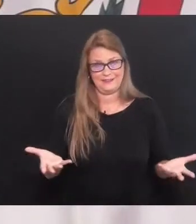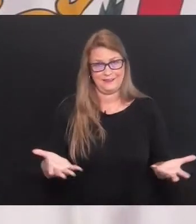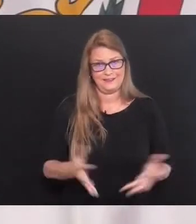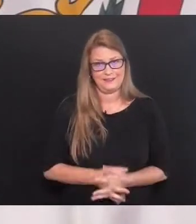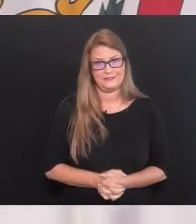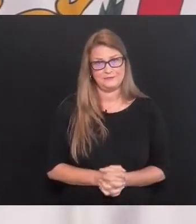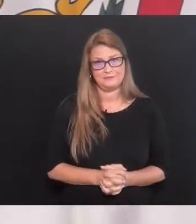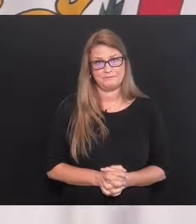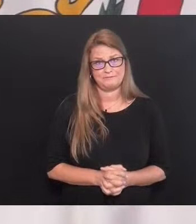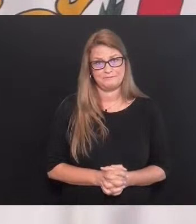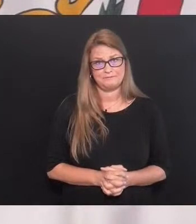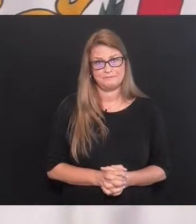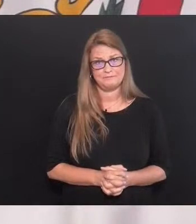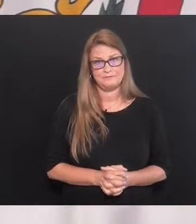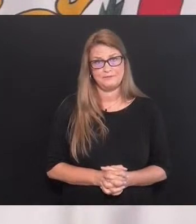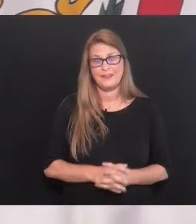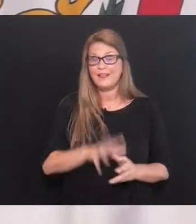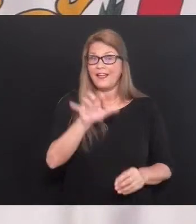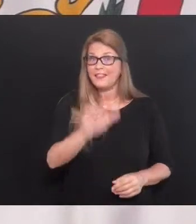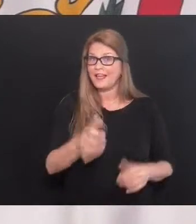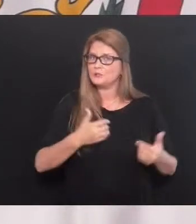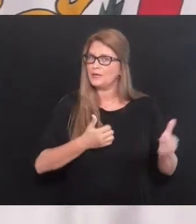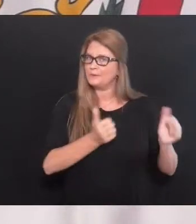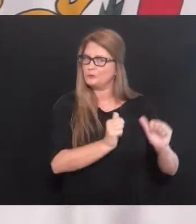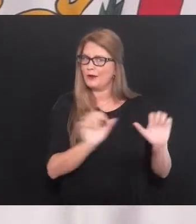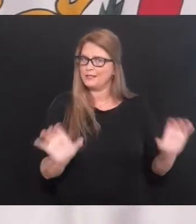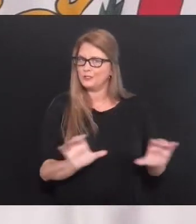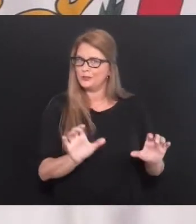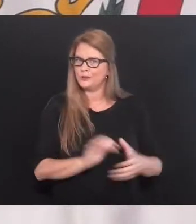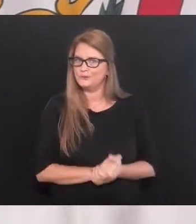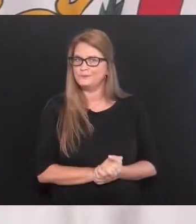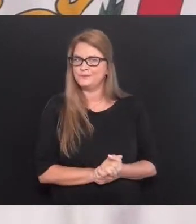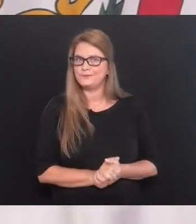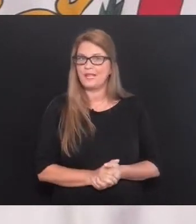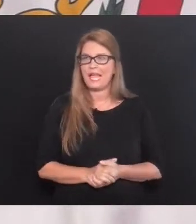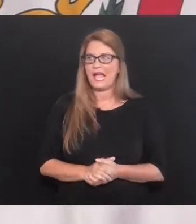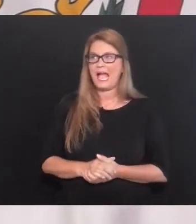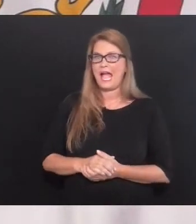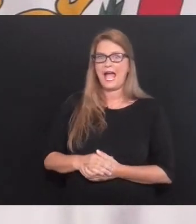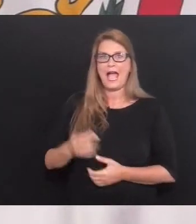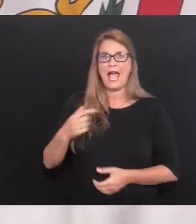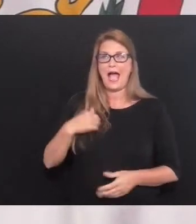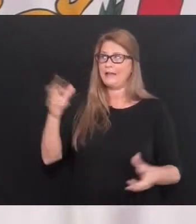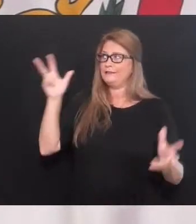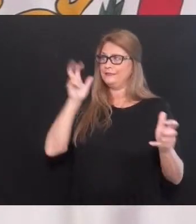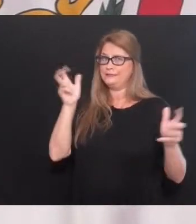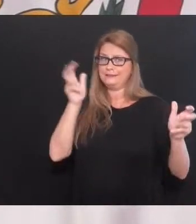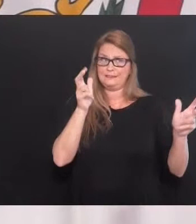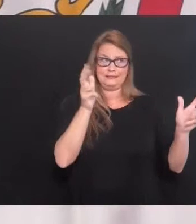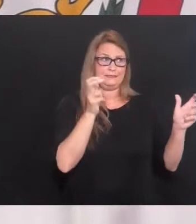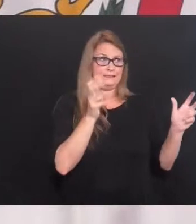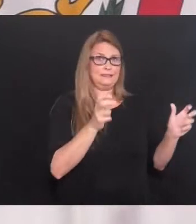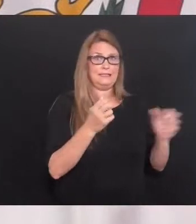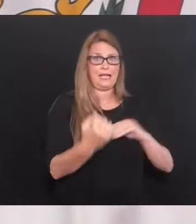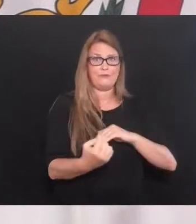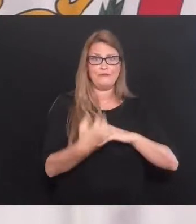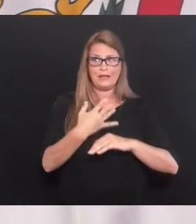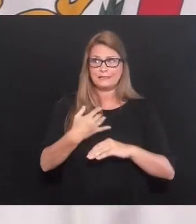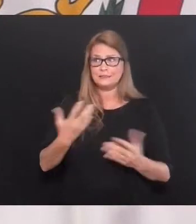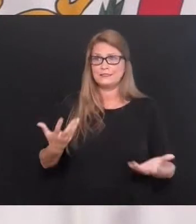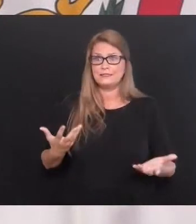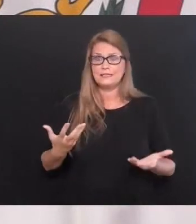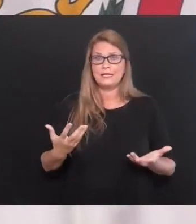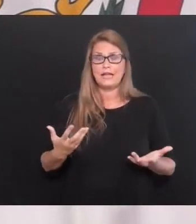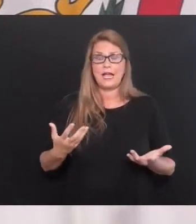and that's what I'm trying to do. I try to take every advice that I can possibly take, and really, as